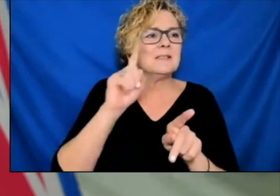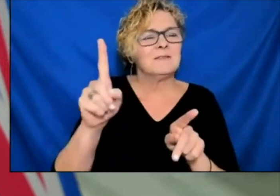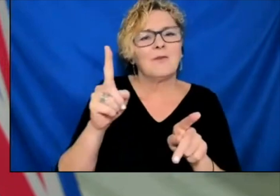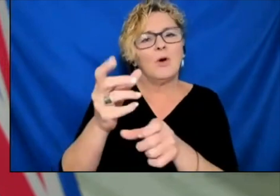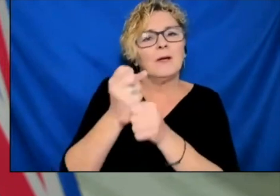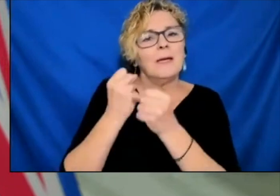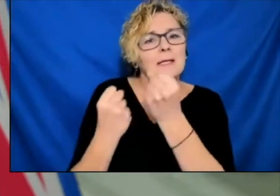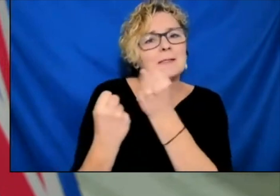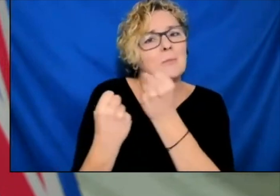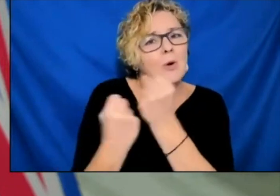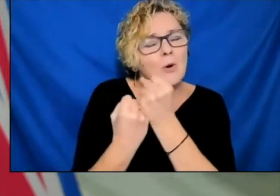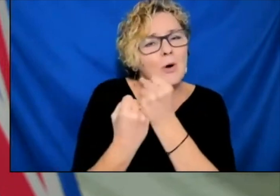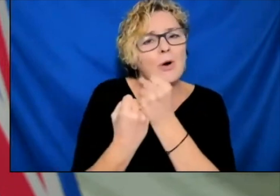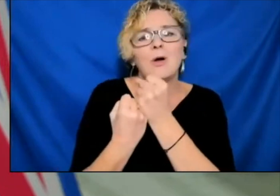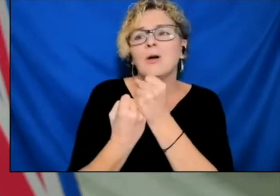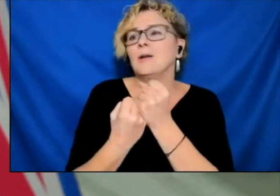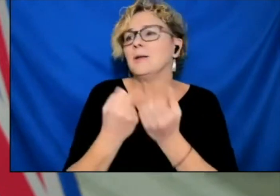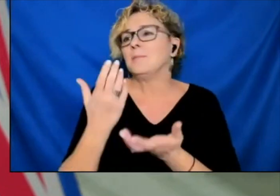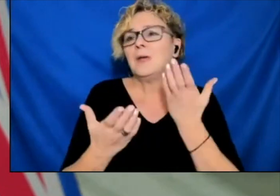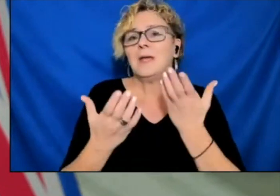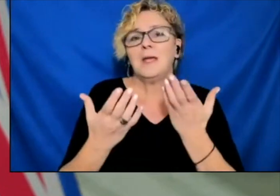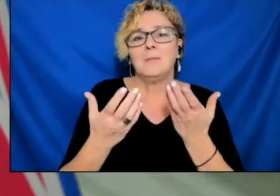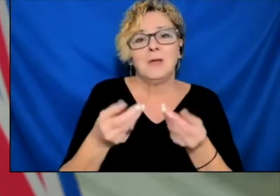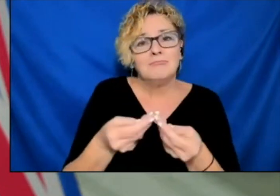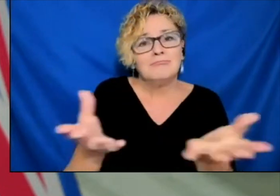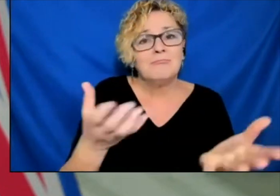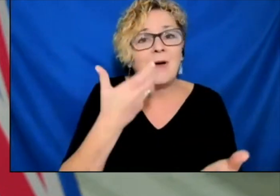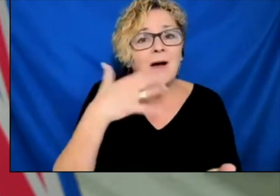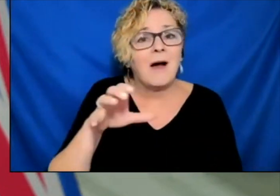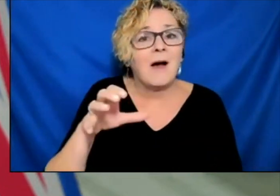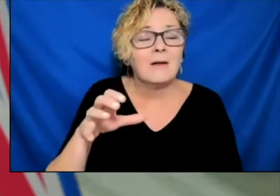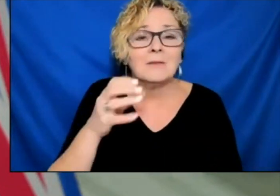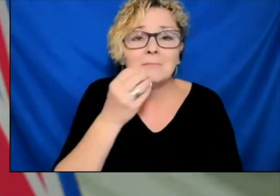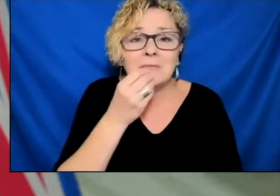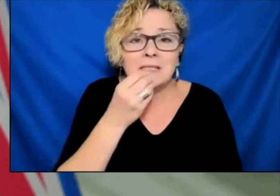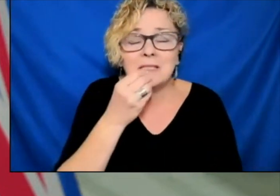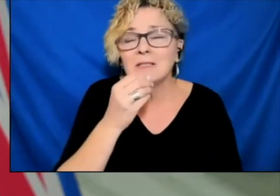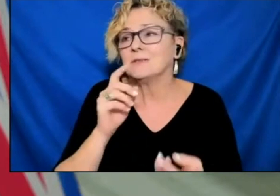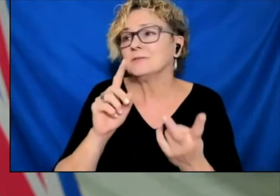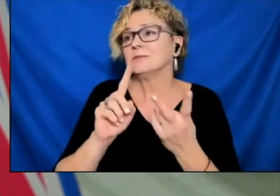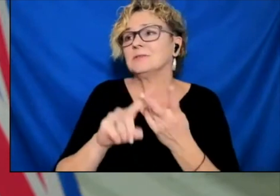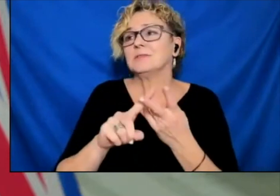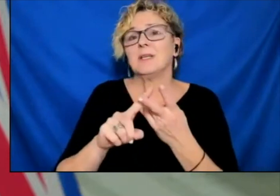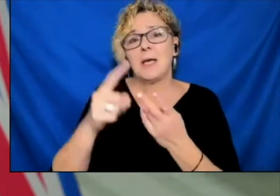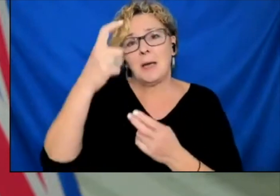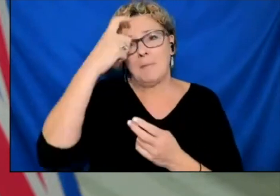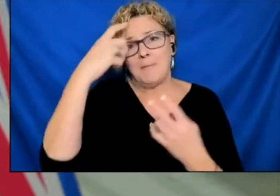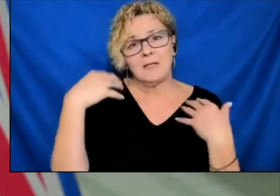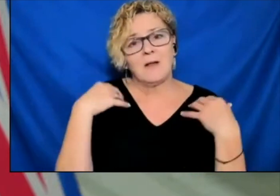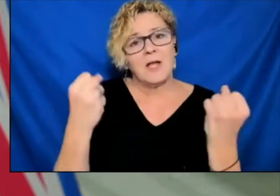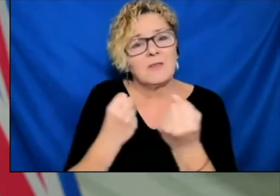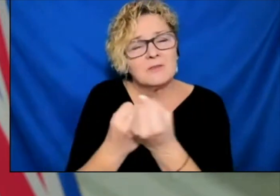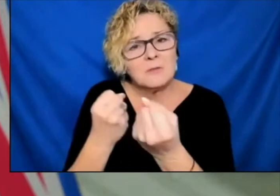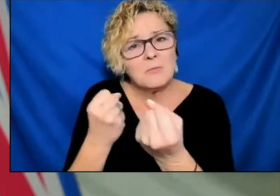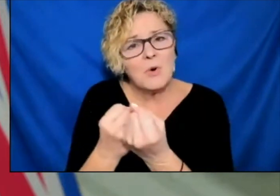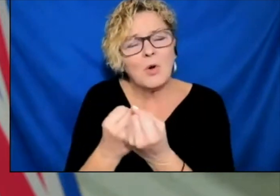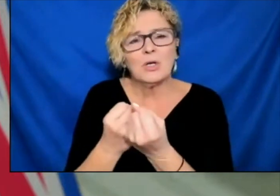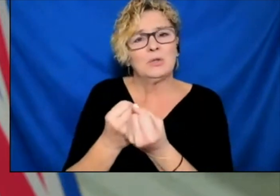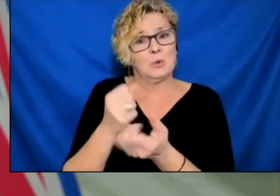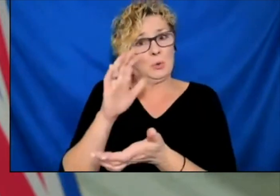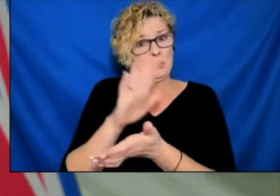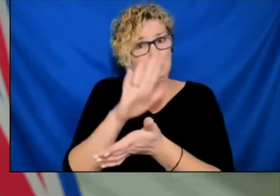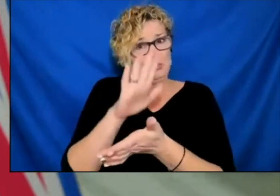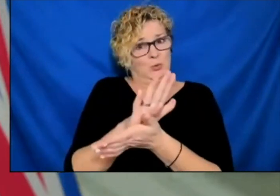form of mental health services or hot meals or other programs. So our primary goal is to continue the work to